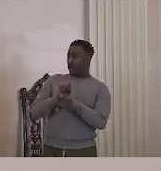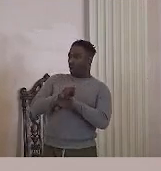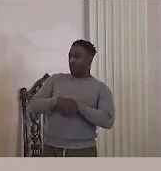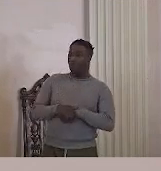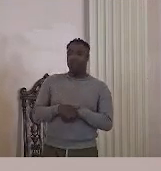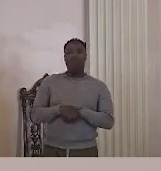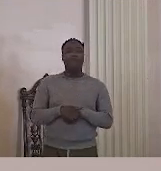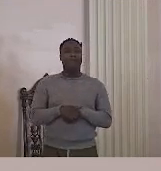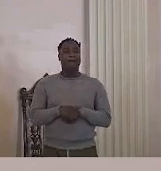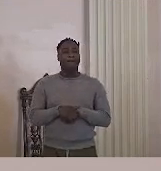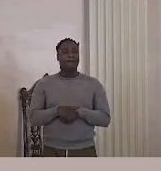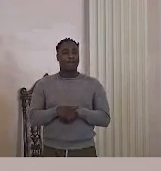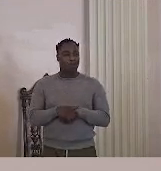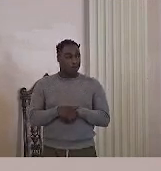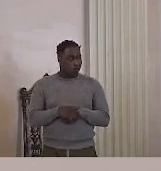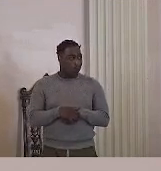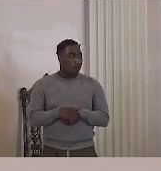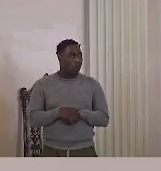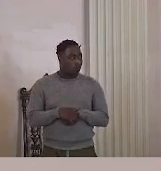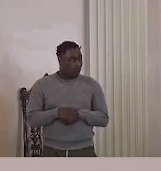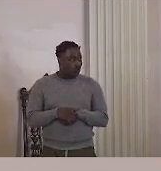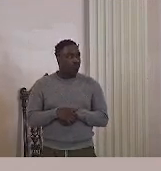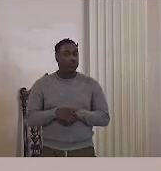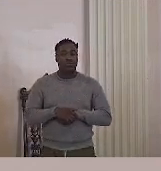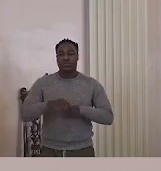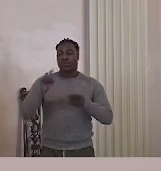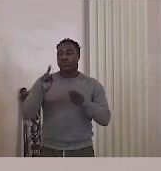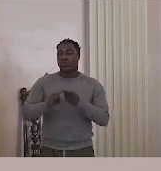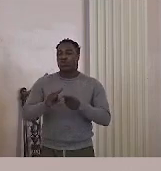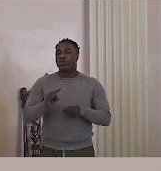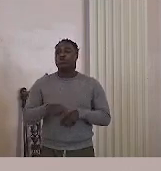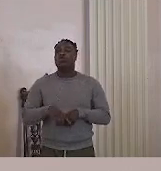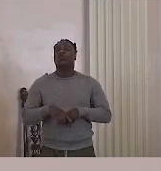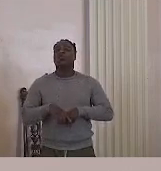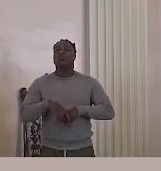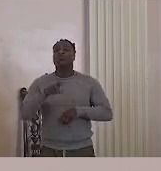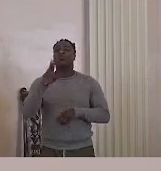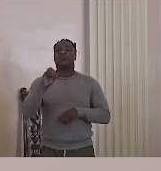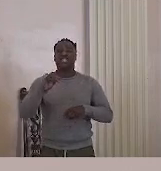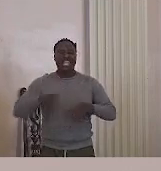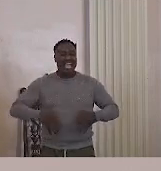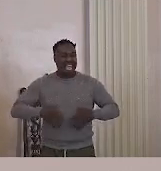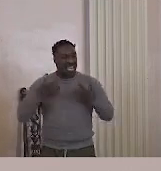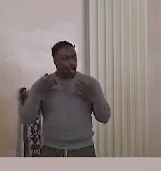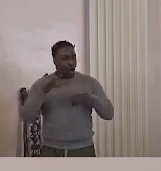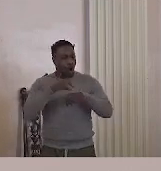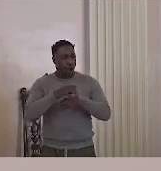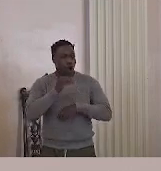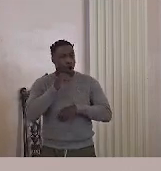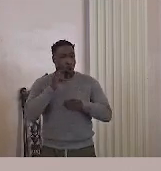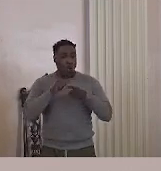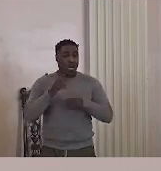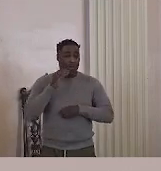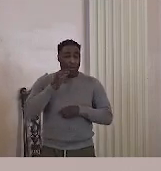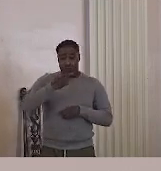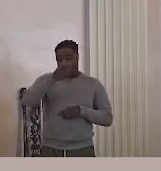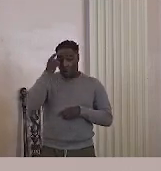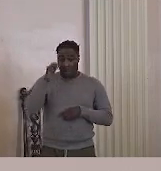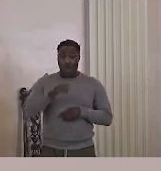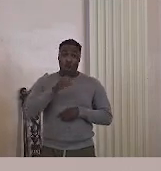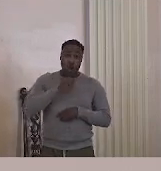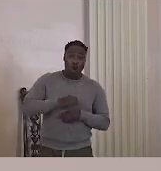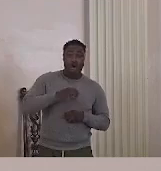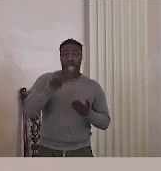to re-anchor in Earth home when we forget, or we experience traumas that are old and